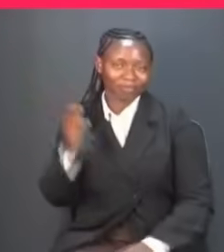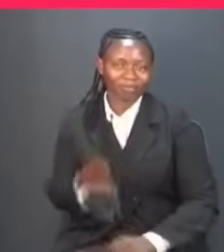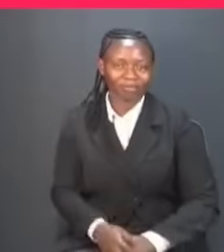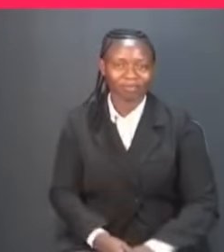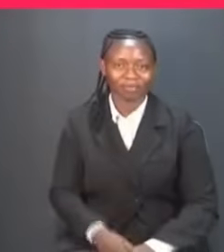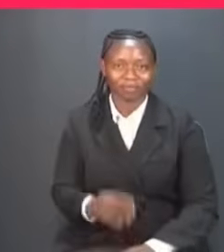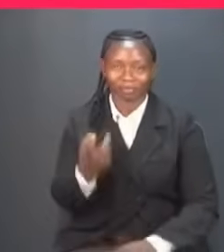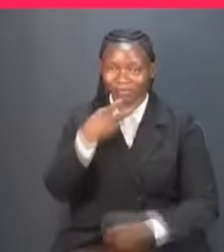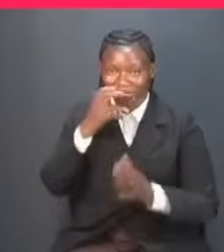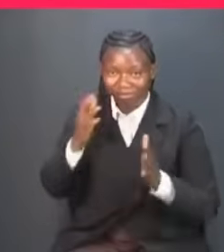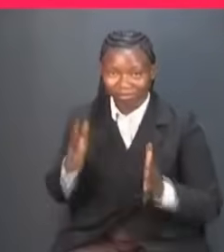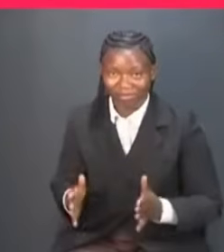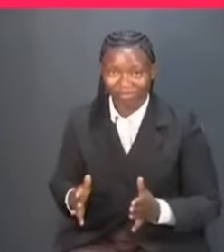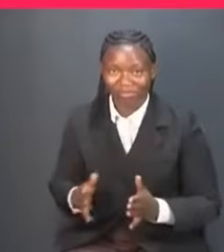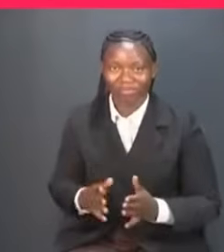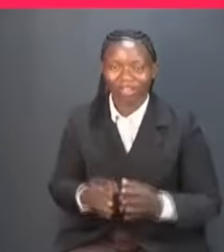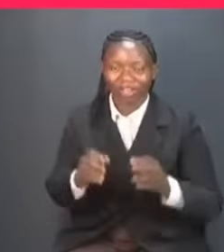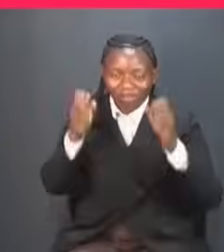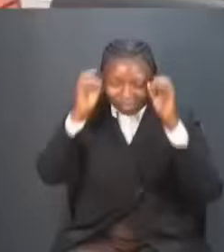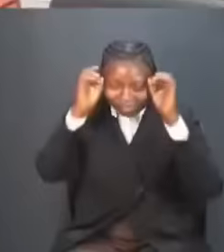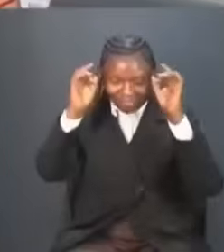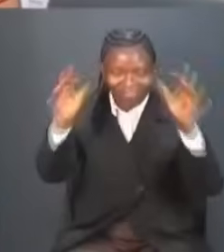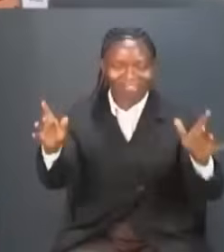Mr. Speaker, that would be very dangerous.